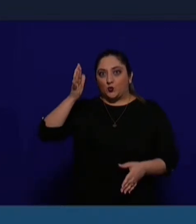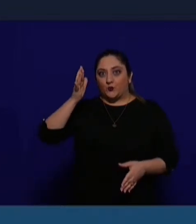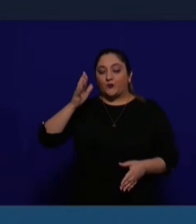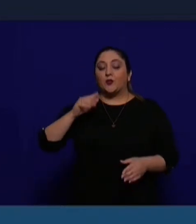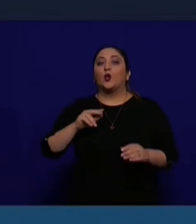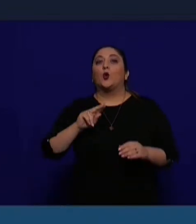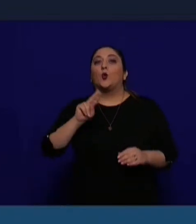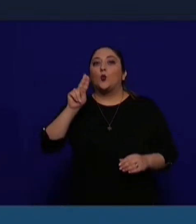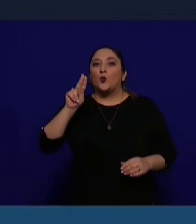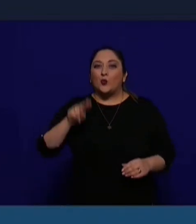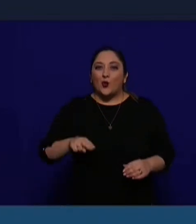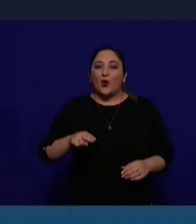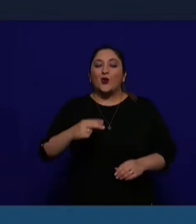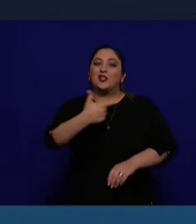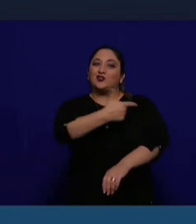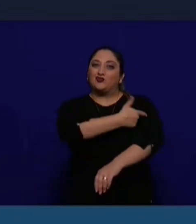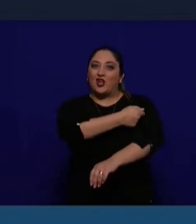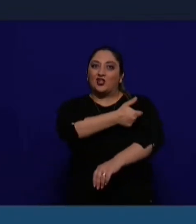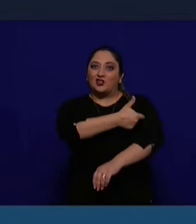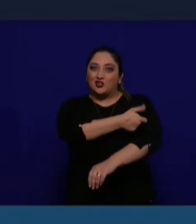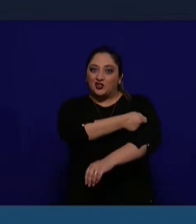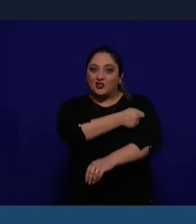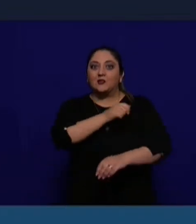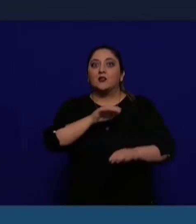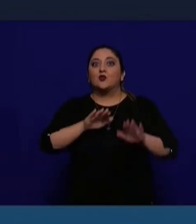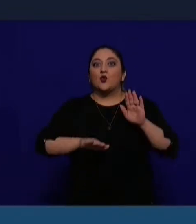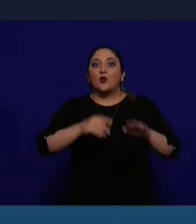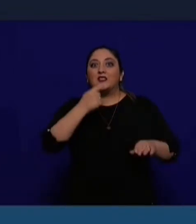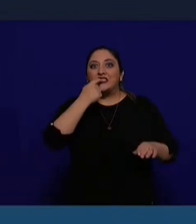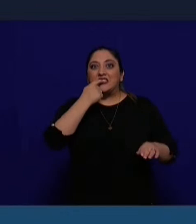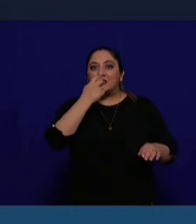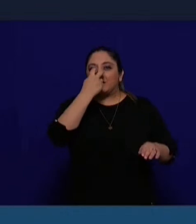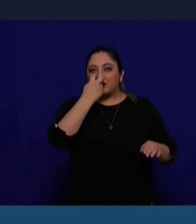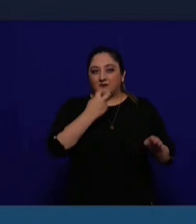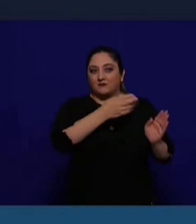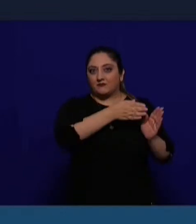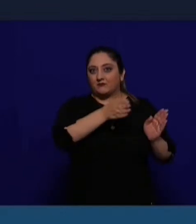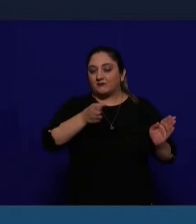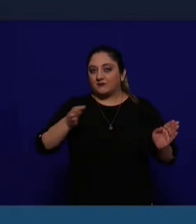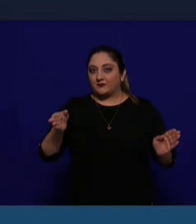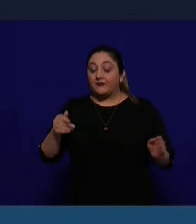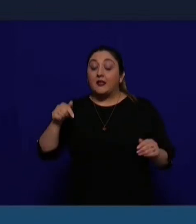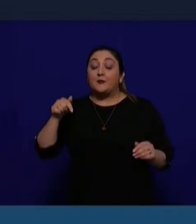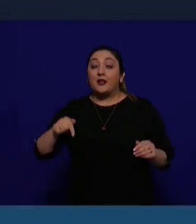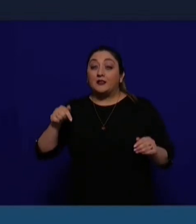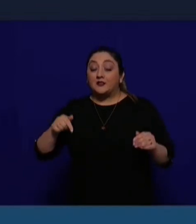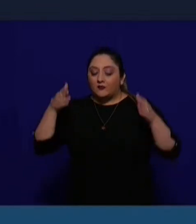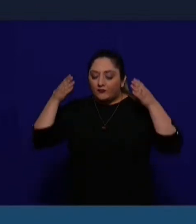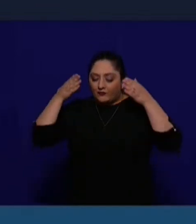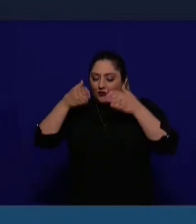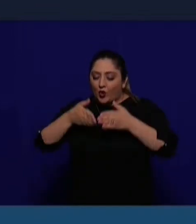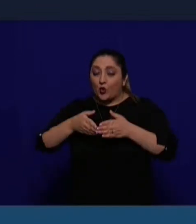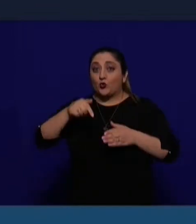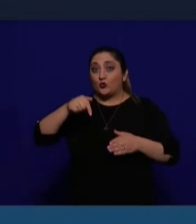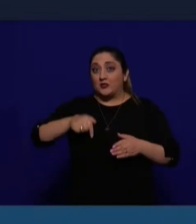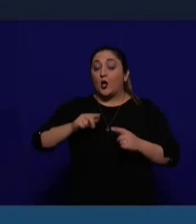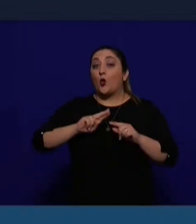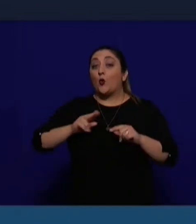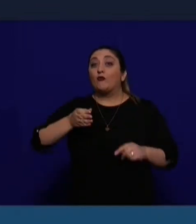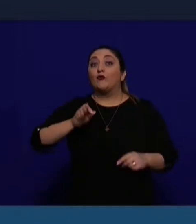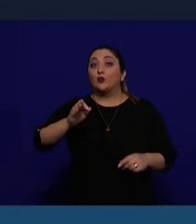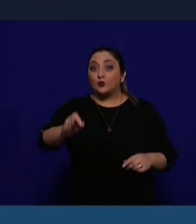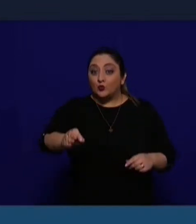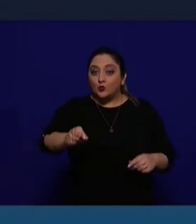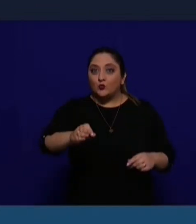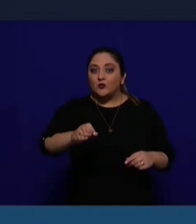għaddejjin tajjeb bit-tilqim tal-persuni skont l-età. Bħalissa il-fokus tagħna u anka fil-ġimgħat li ġejjin ħajkun fuq